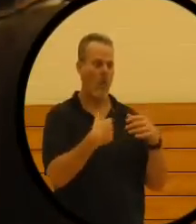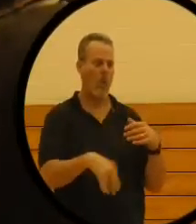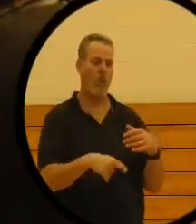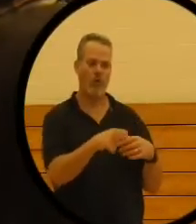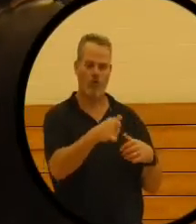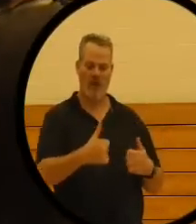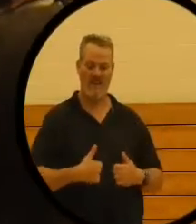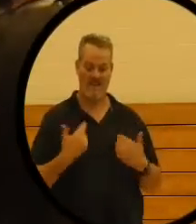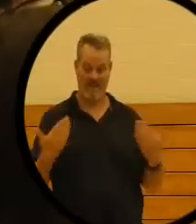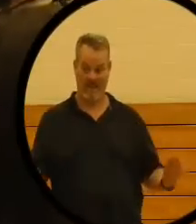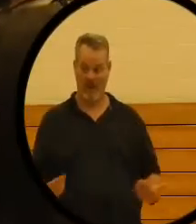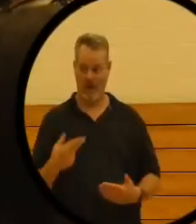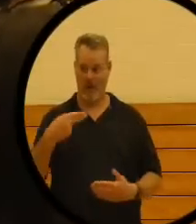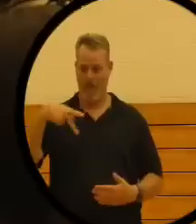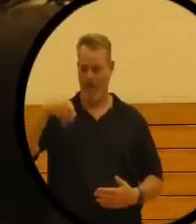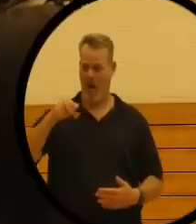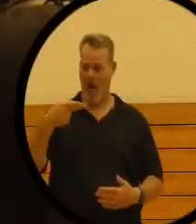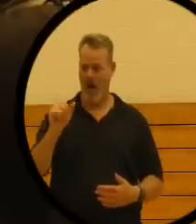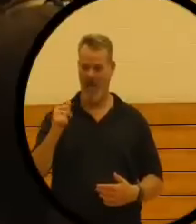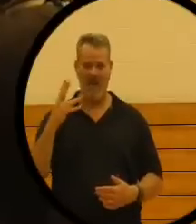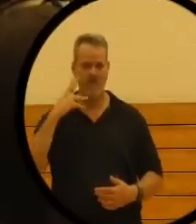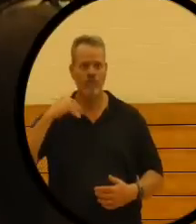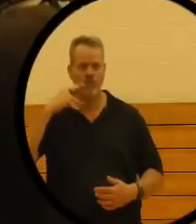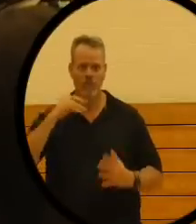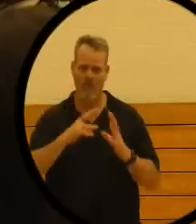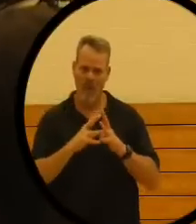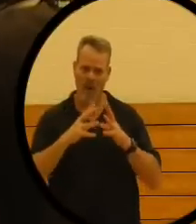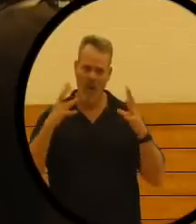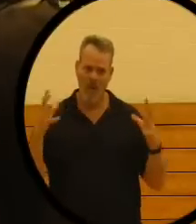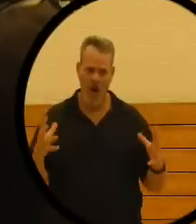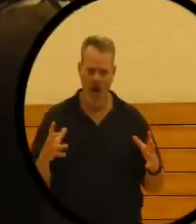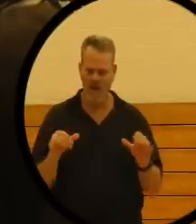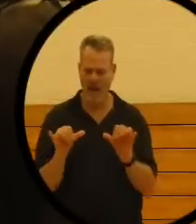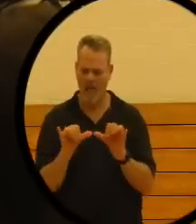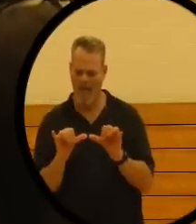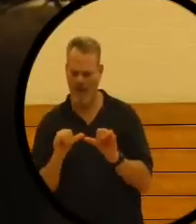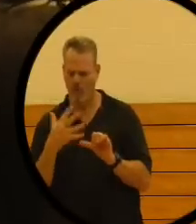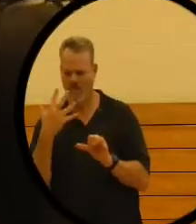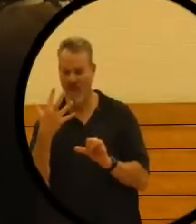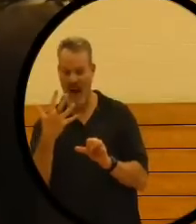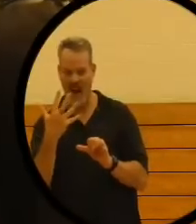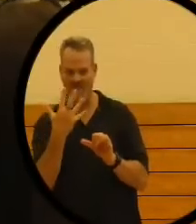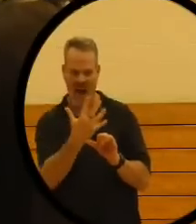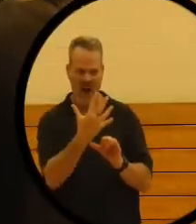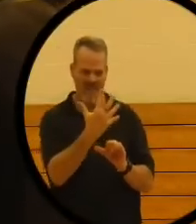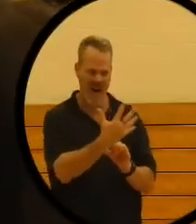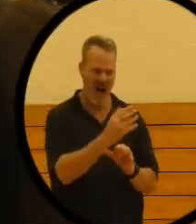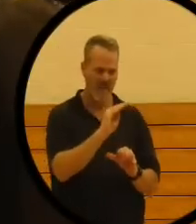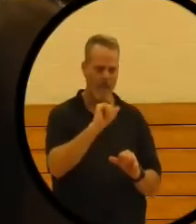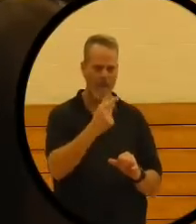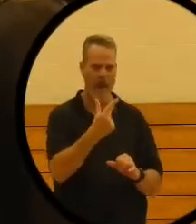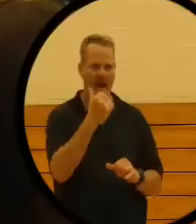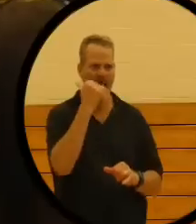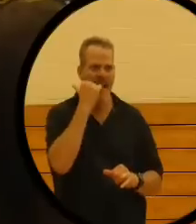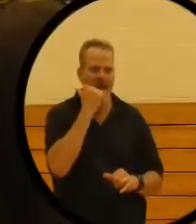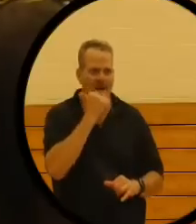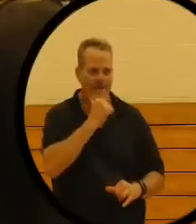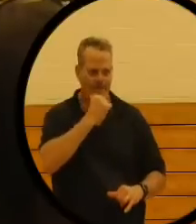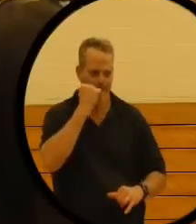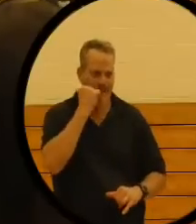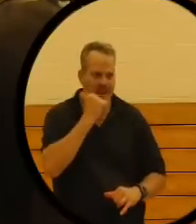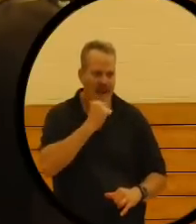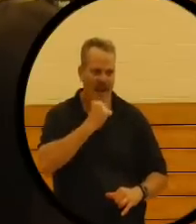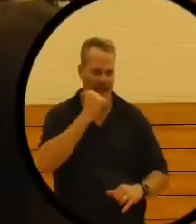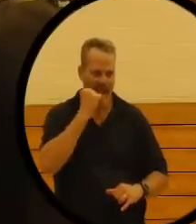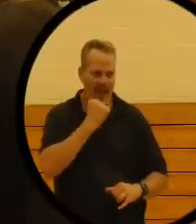guys down here in Pahala probably felt a lot of it too, because it was like a magnitude 5 every day. And then lots and lots of